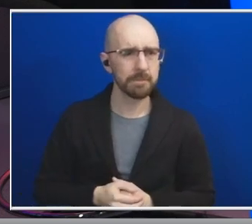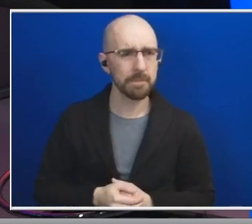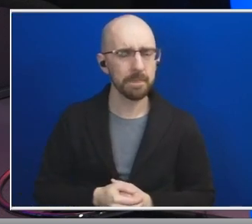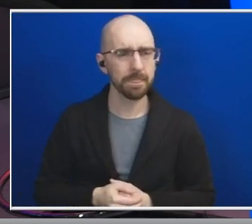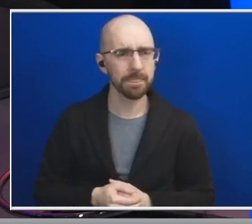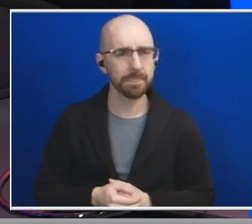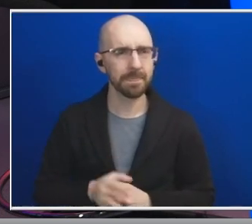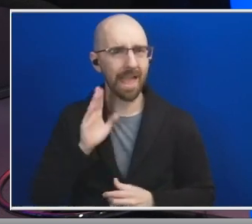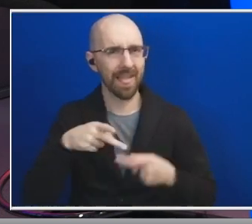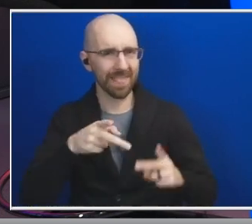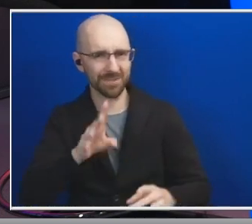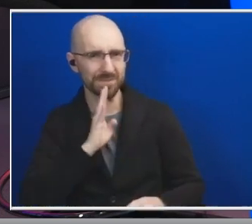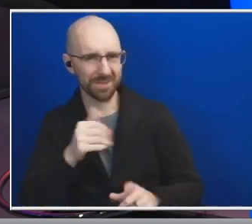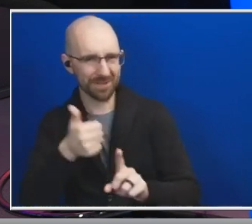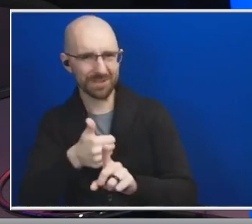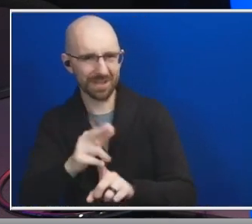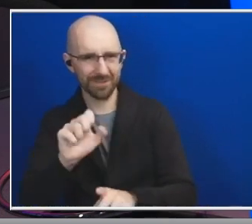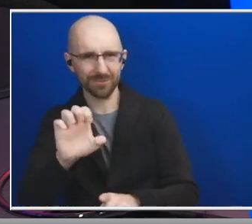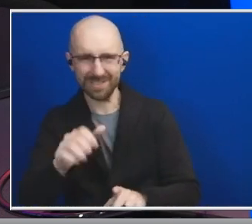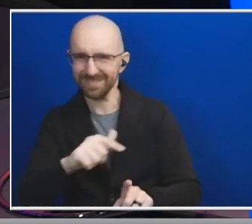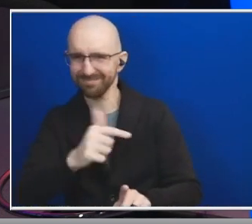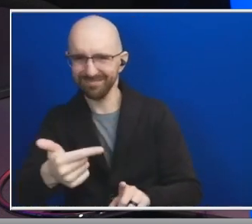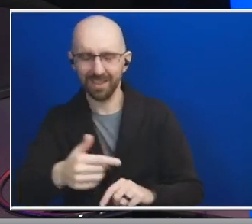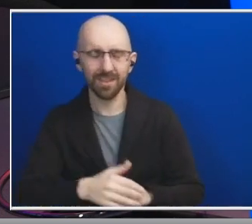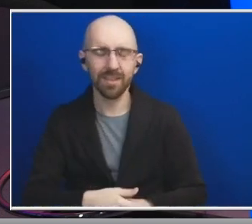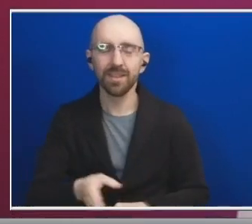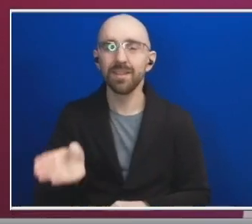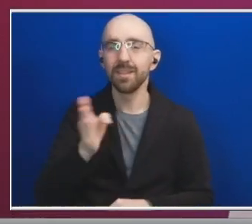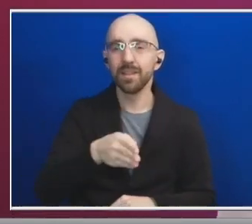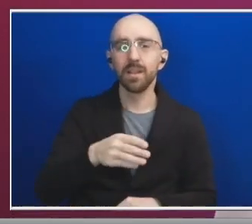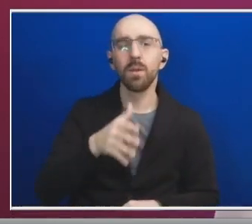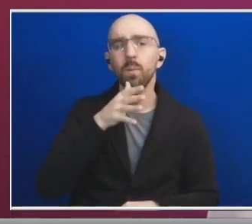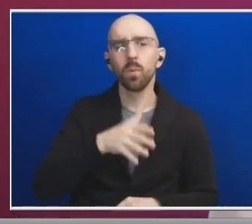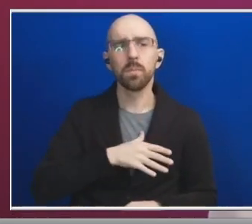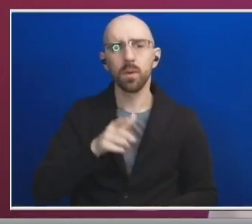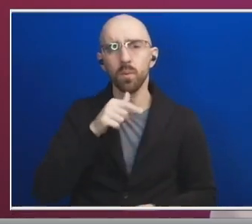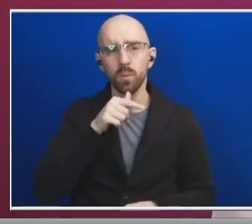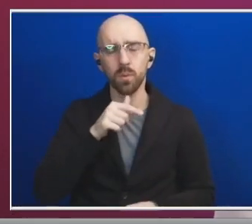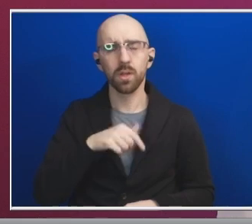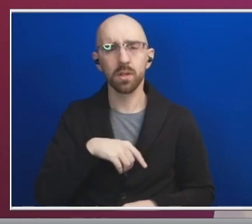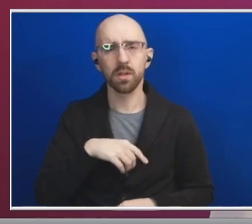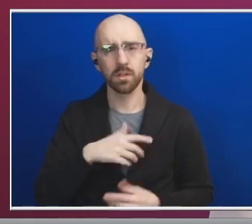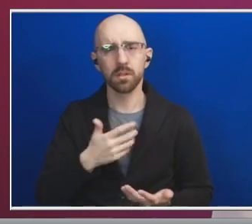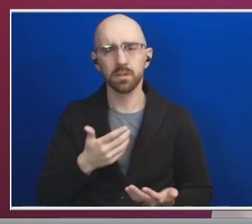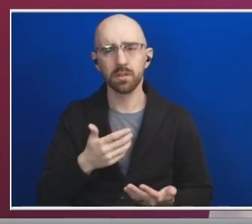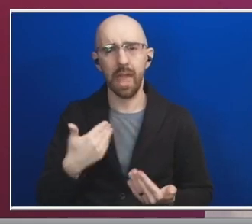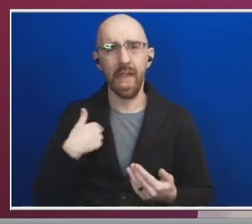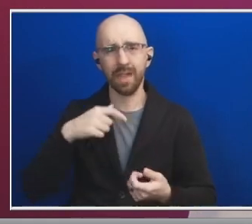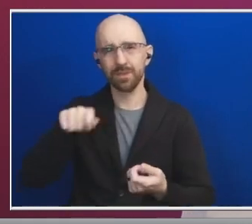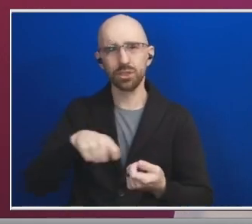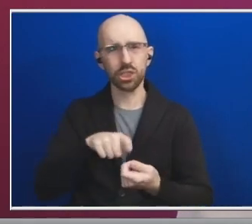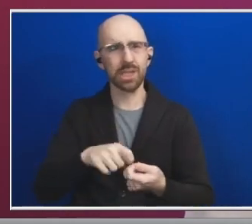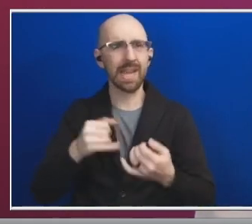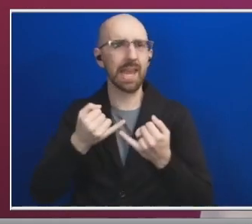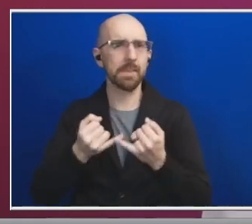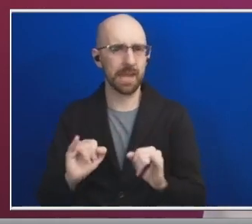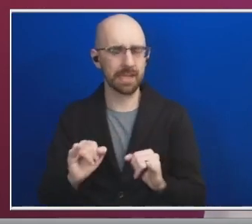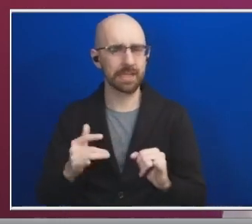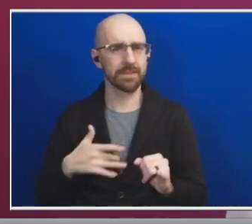Reese. So, you know, women who achieve a certain level of independence do feel like, hey, it's better if